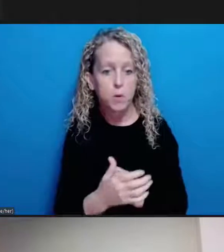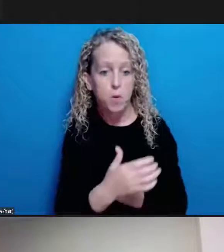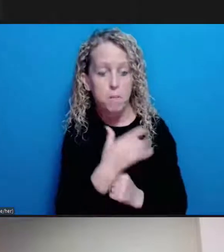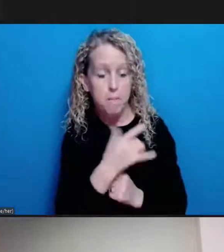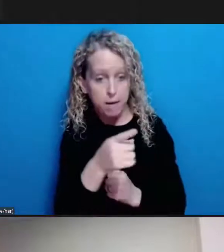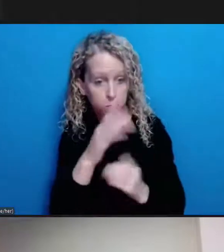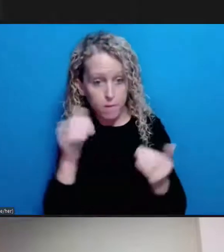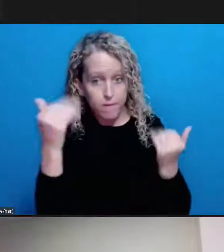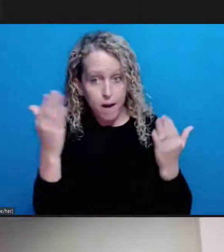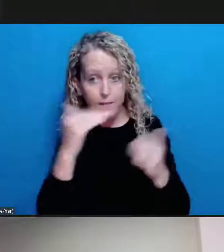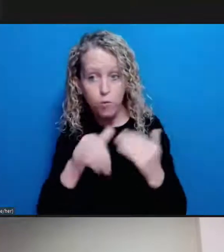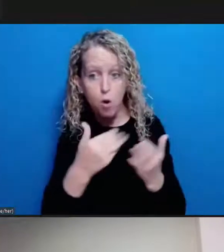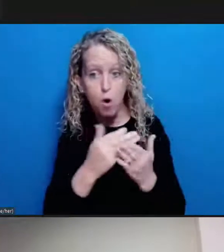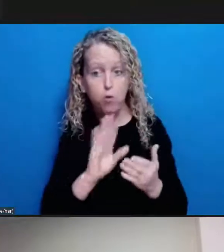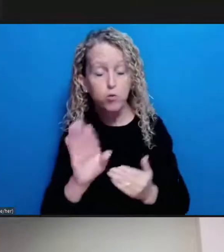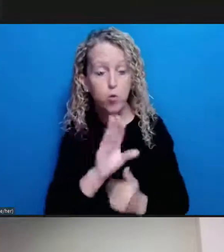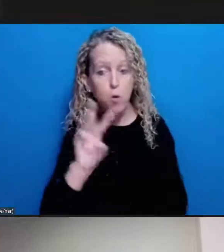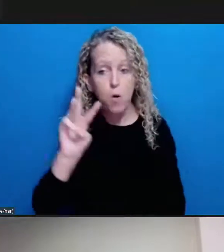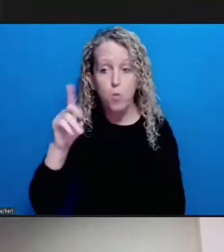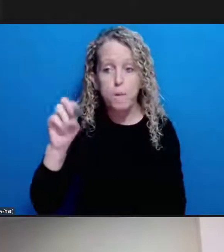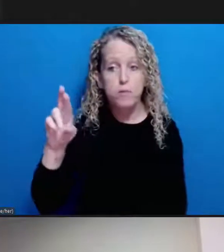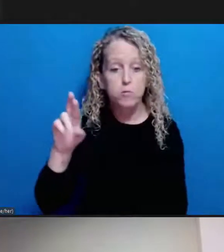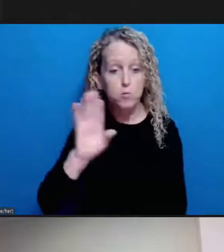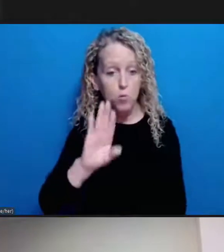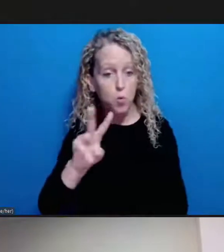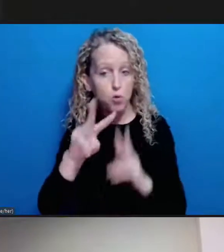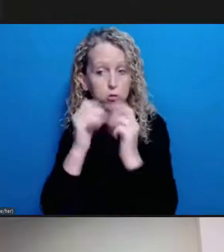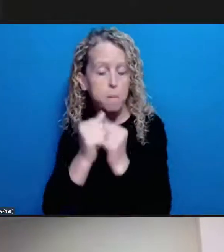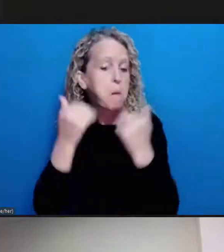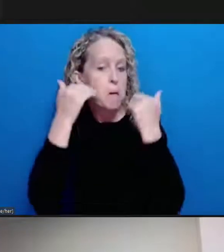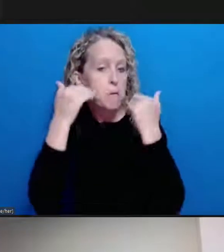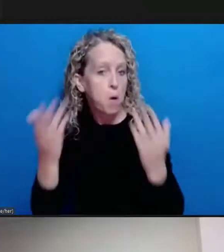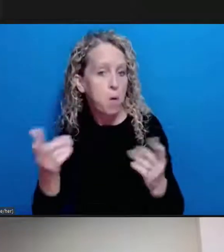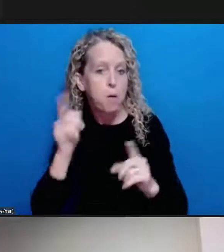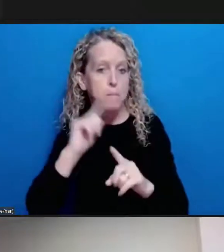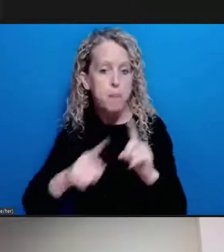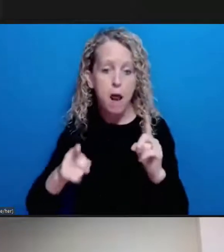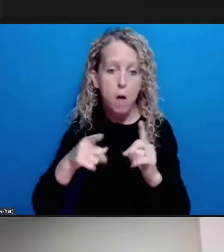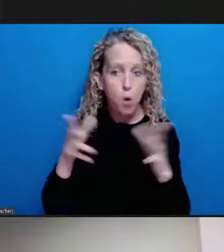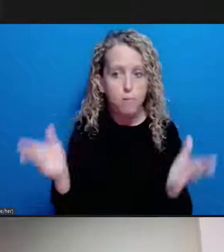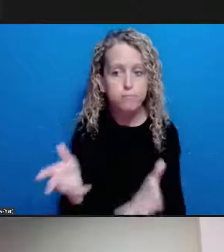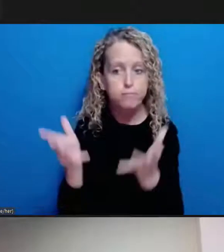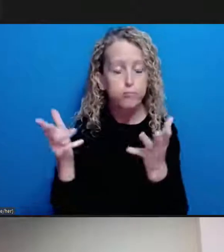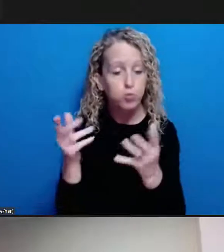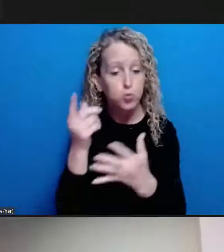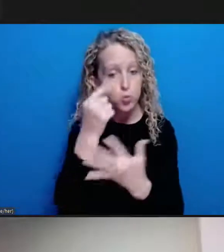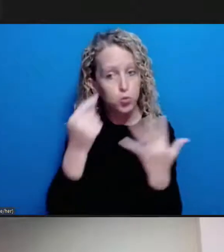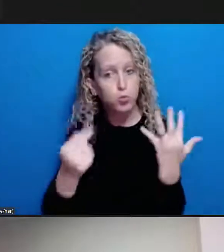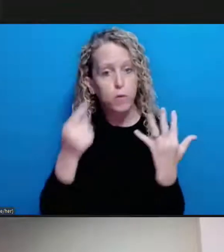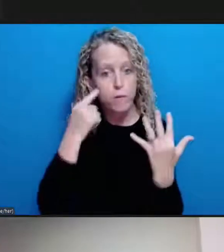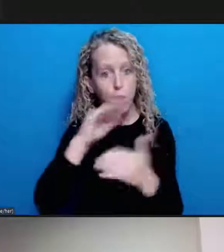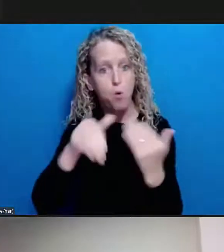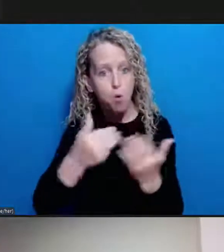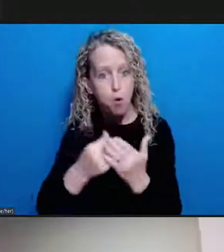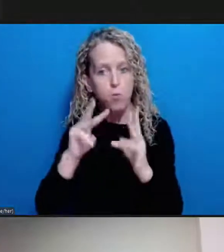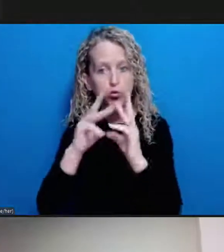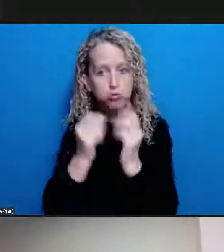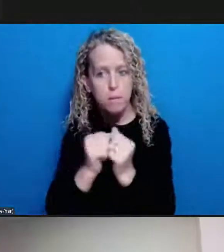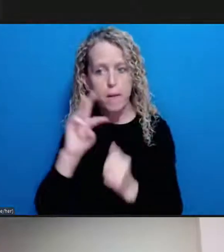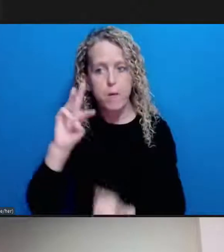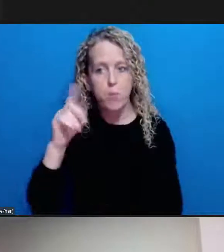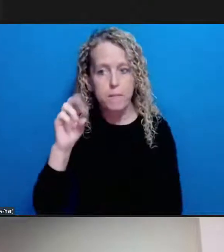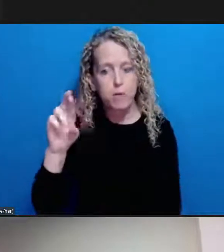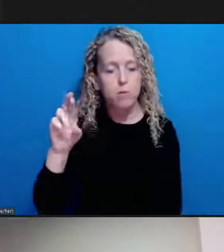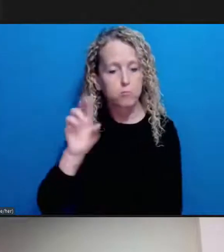of your webinars and your workshops, but I would certainly implore you to do so if you don't, to make that